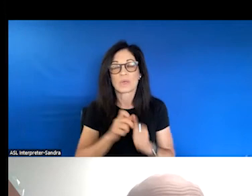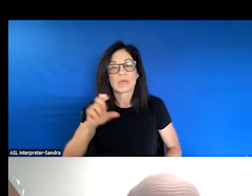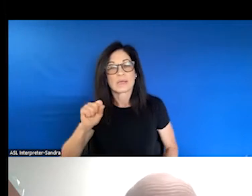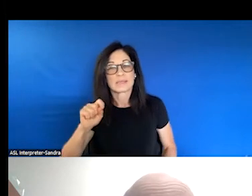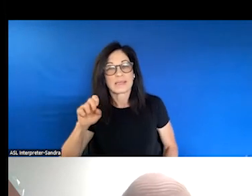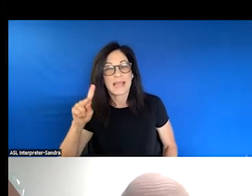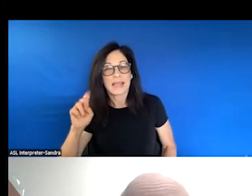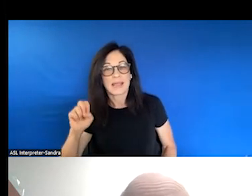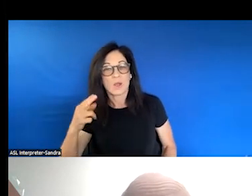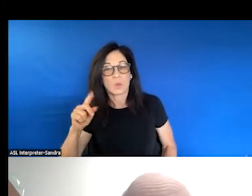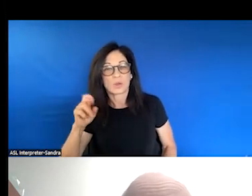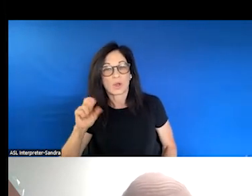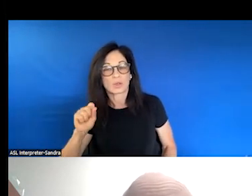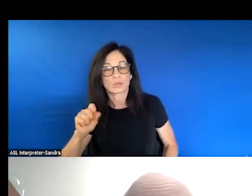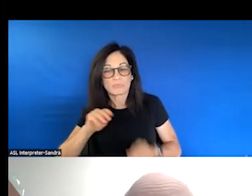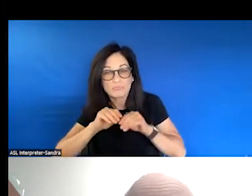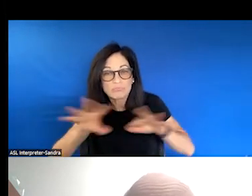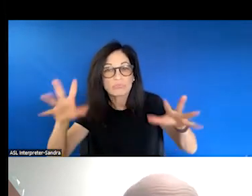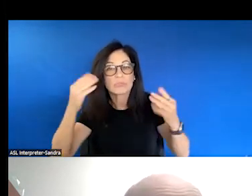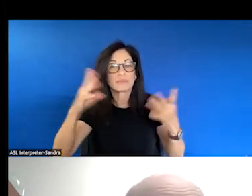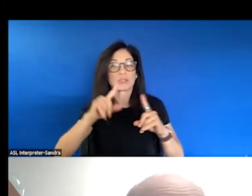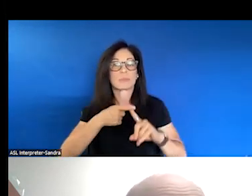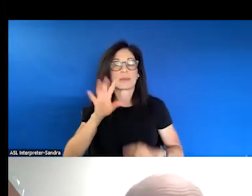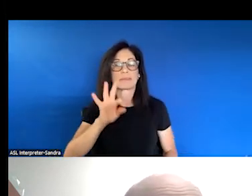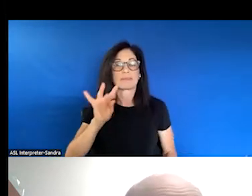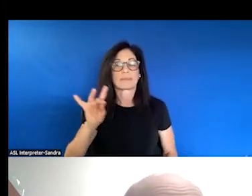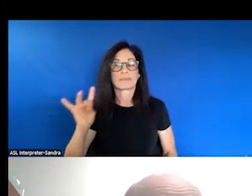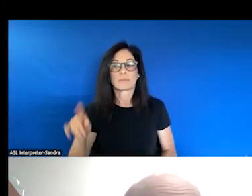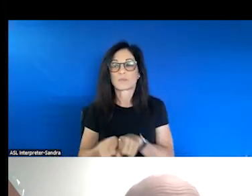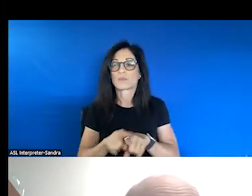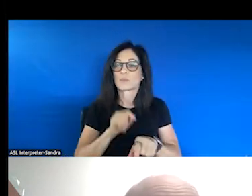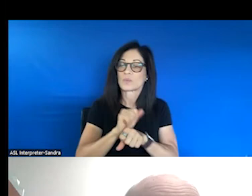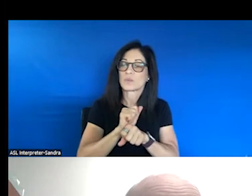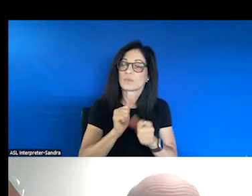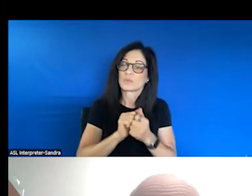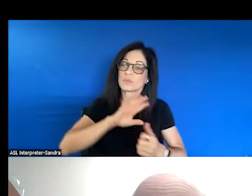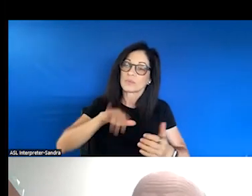out around 988, and working with all of our partners.